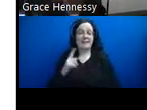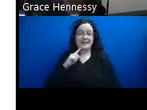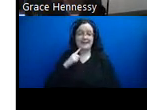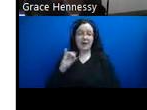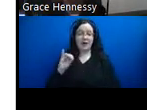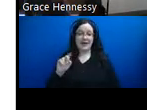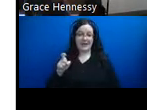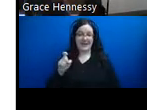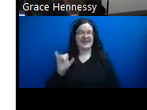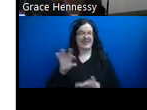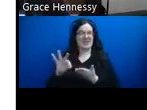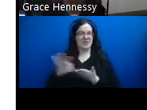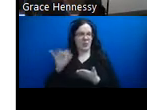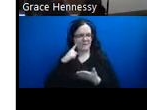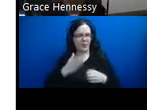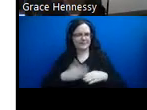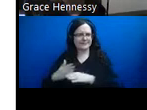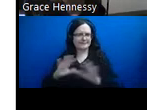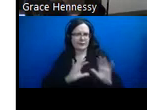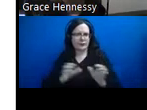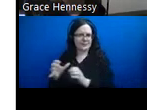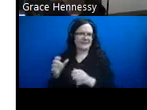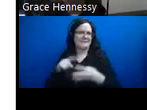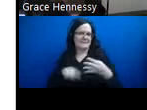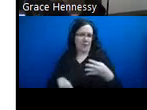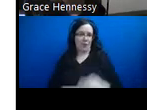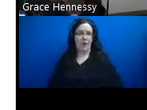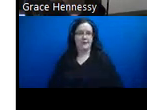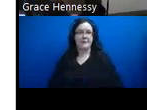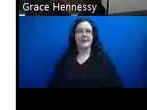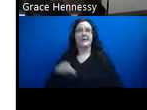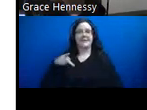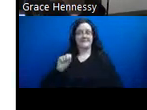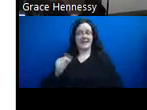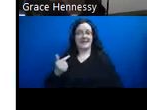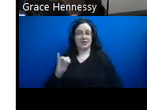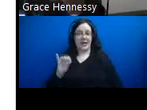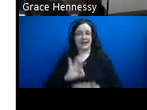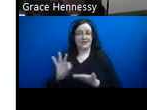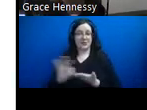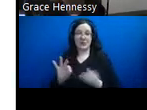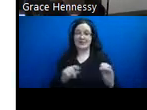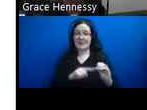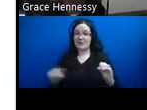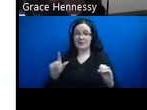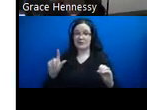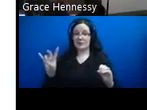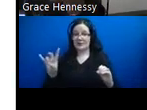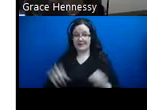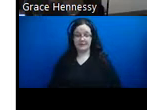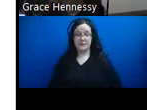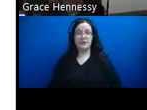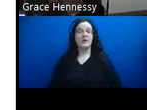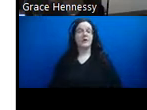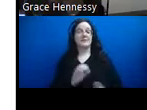to divide the individuals into 4 groups. The PSGI scores range for anywhere from 0 to 27. So 0